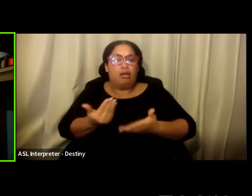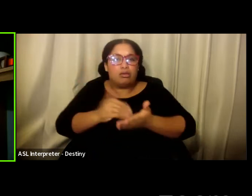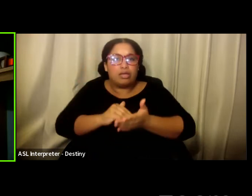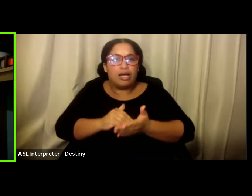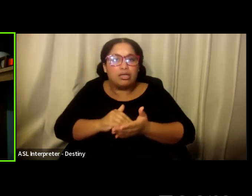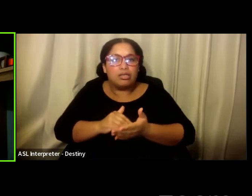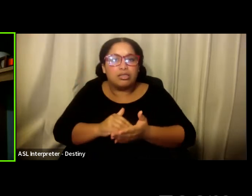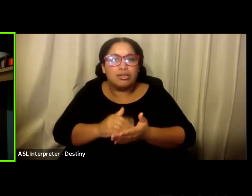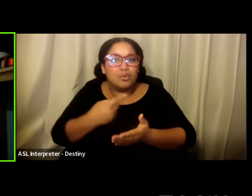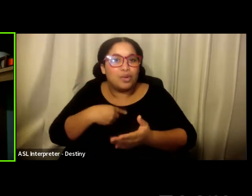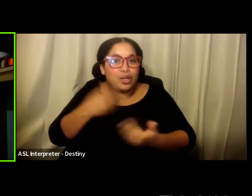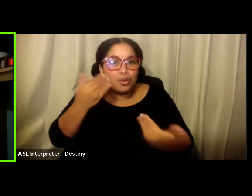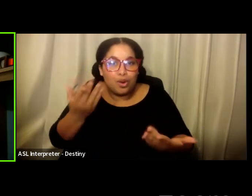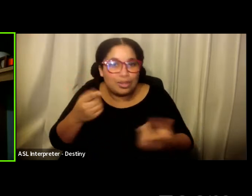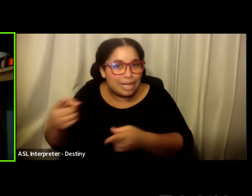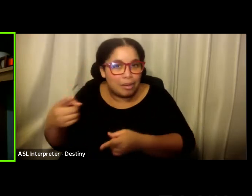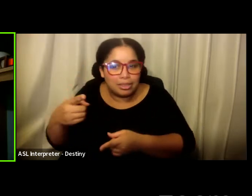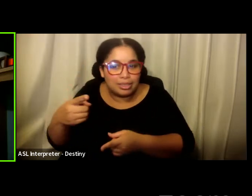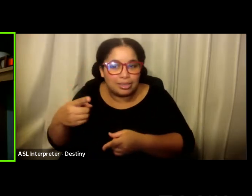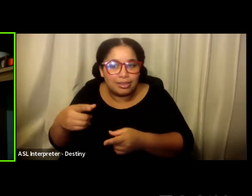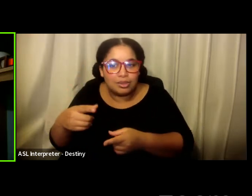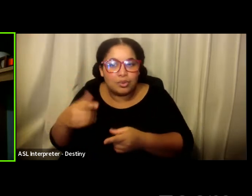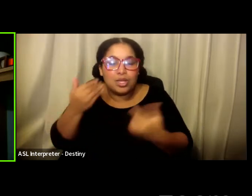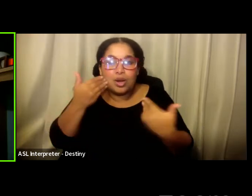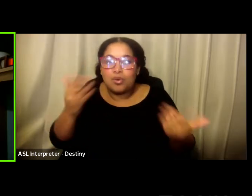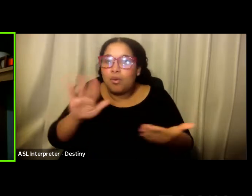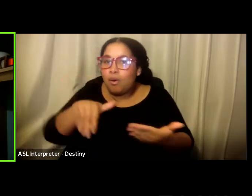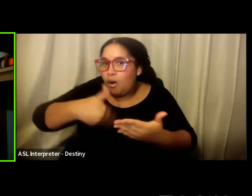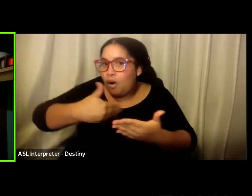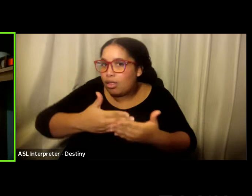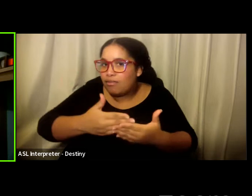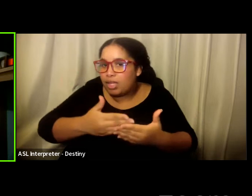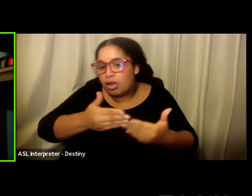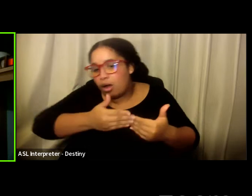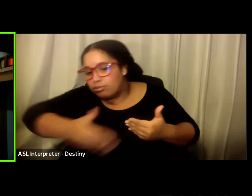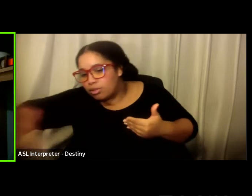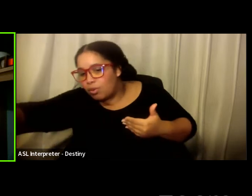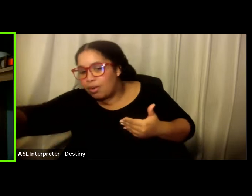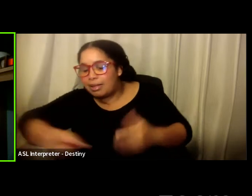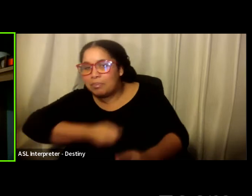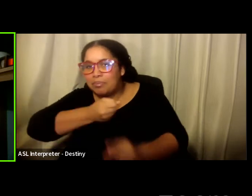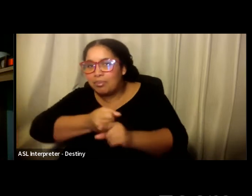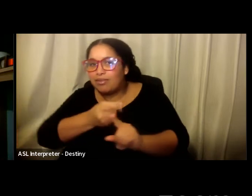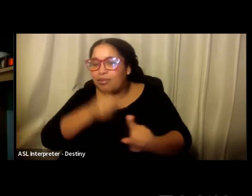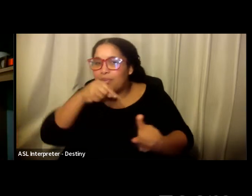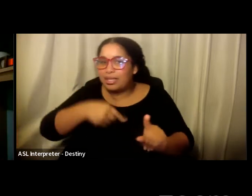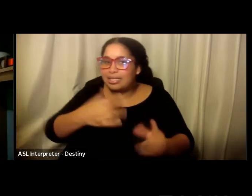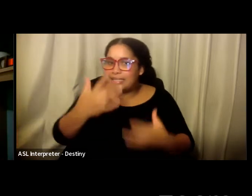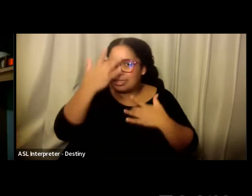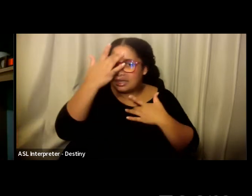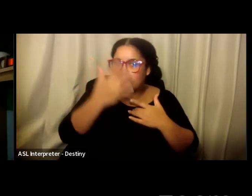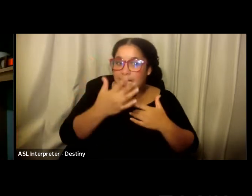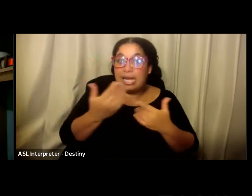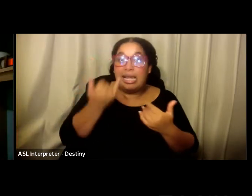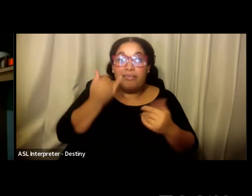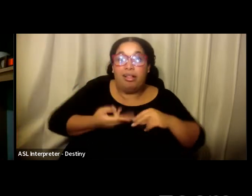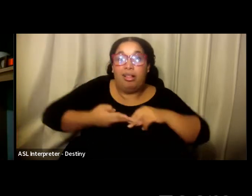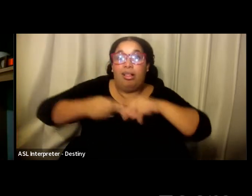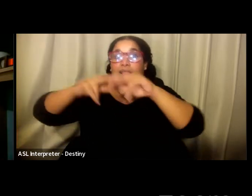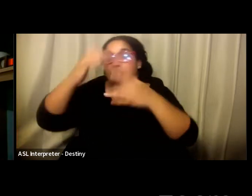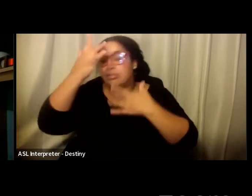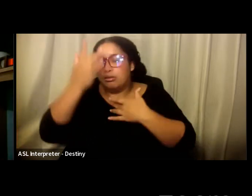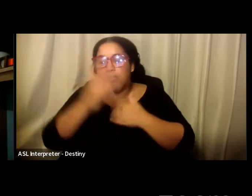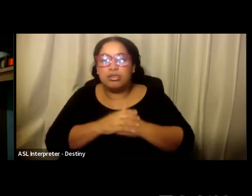know actually what is going on. We don't know all of the long-term effects. Can I ask, what is